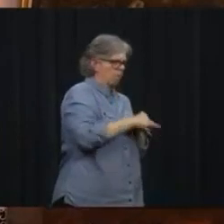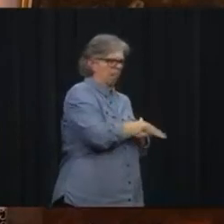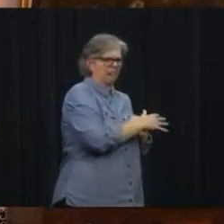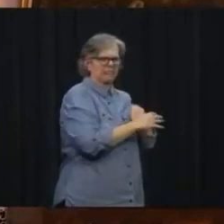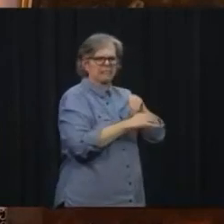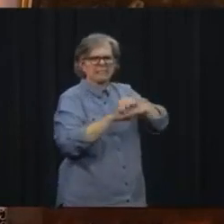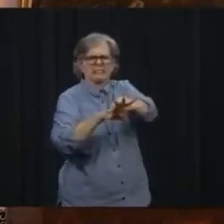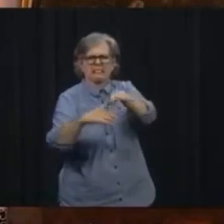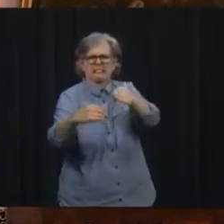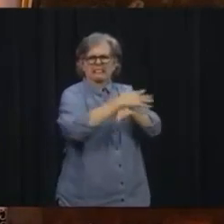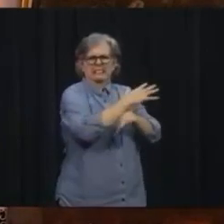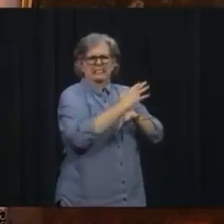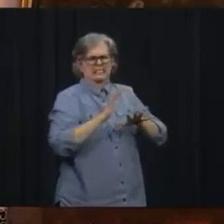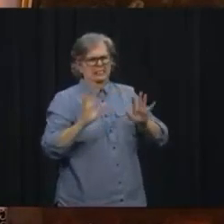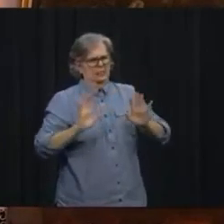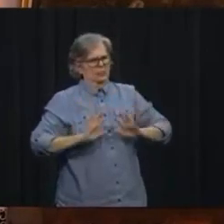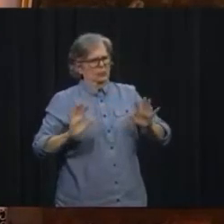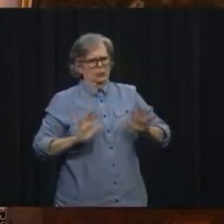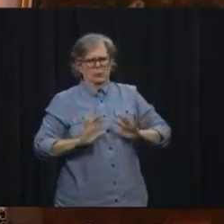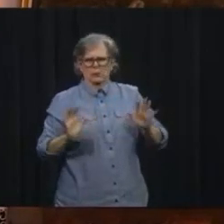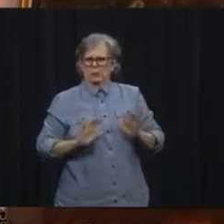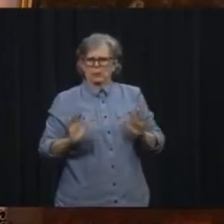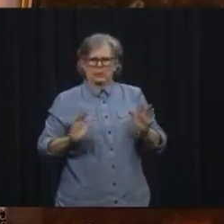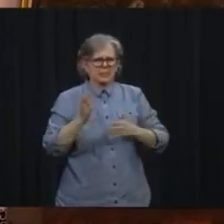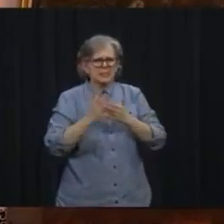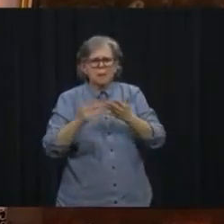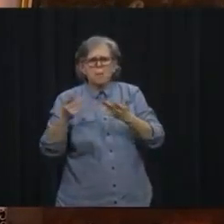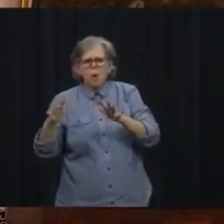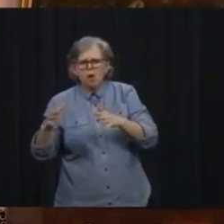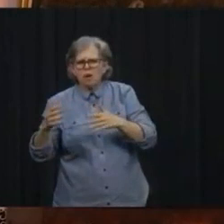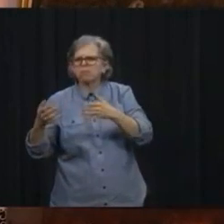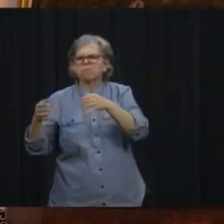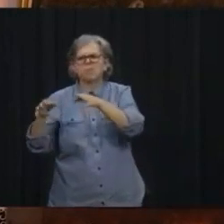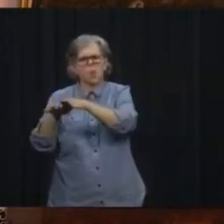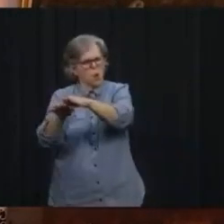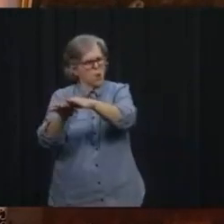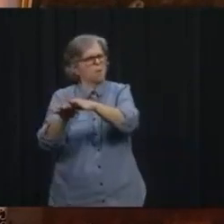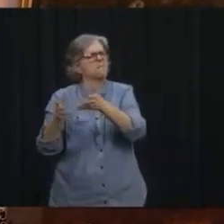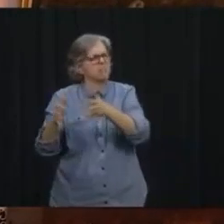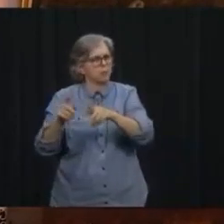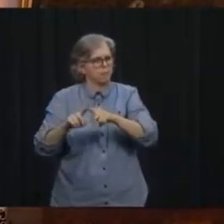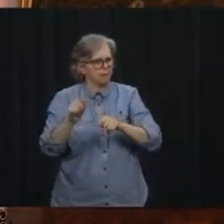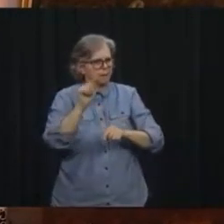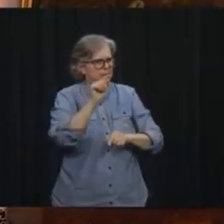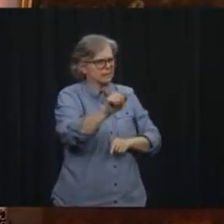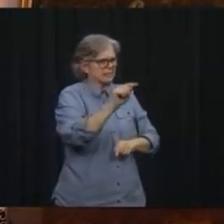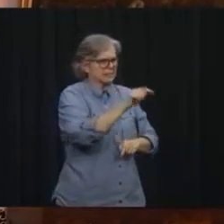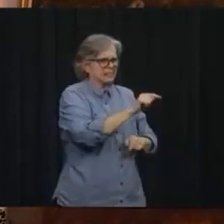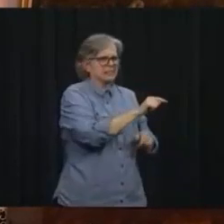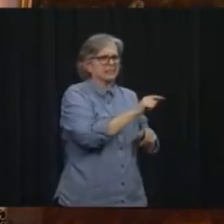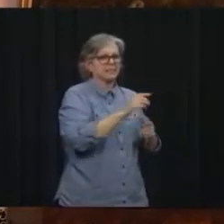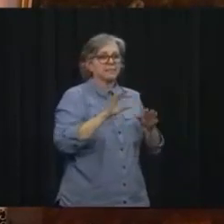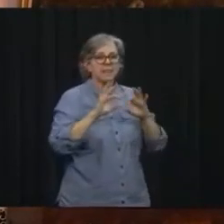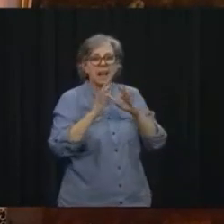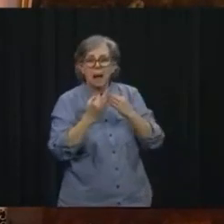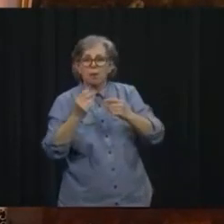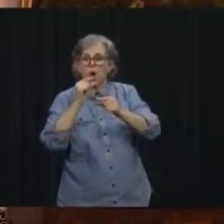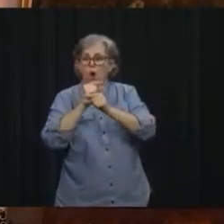disabilities to get work training, social and recreational opportunities, and skill building.